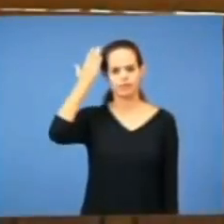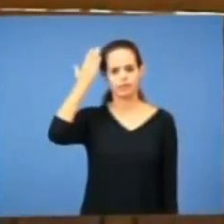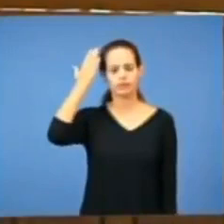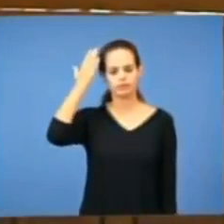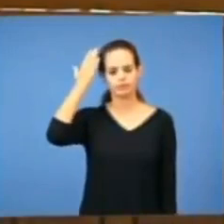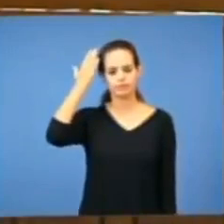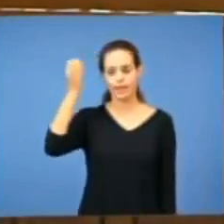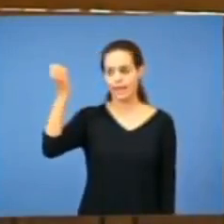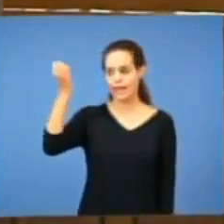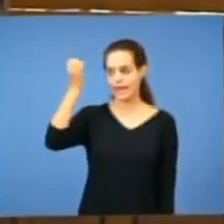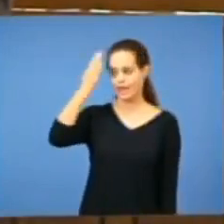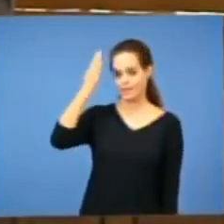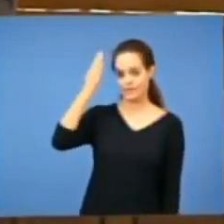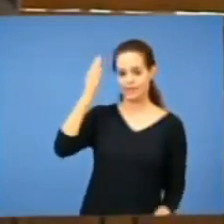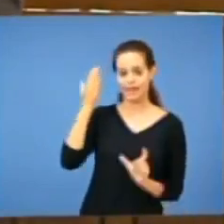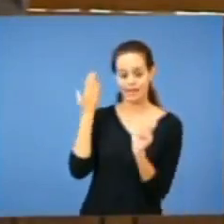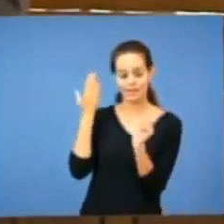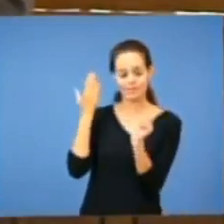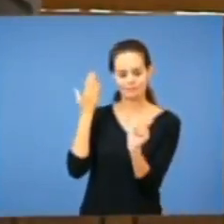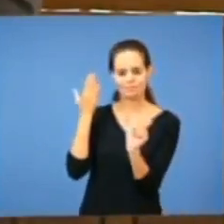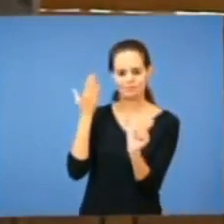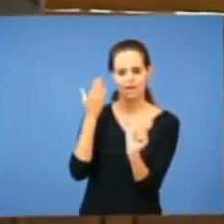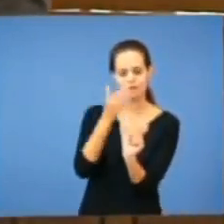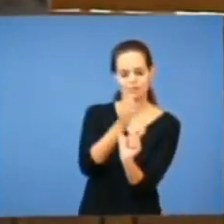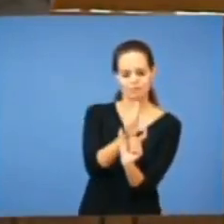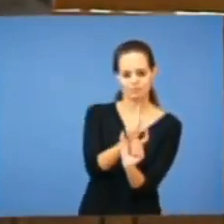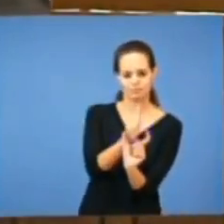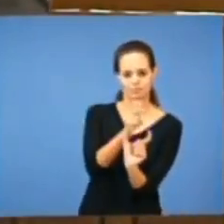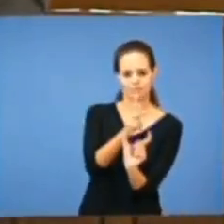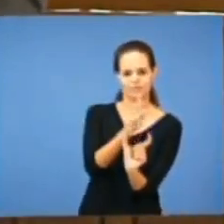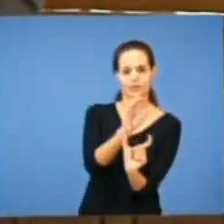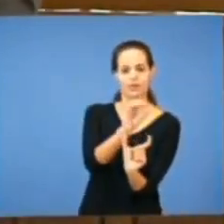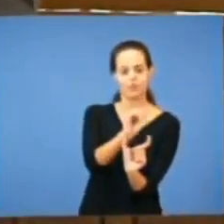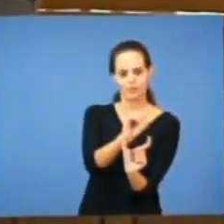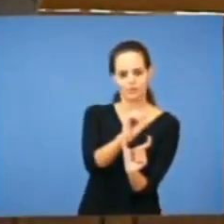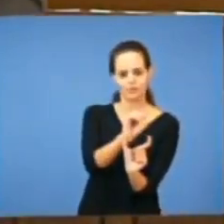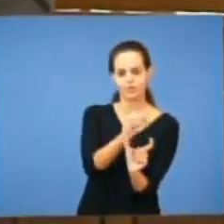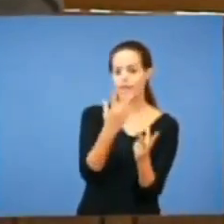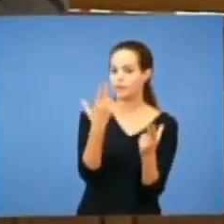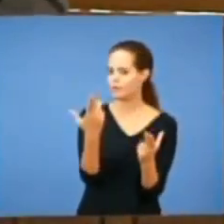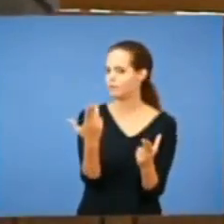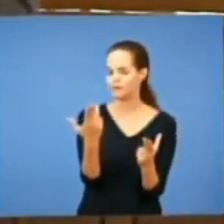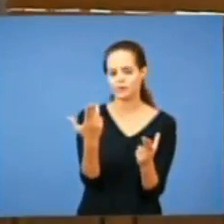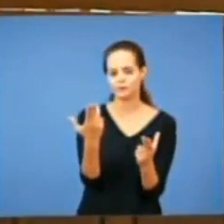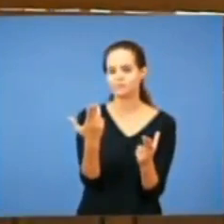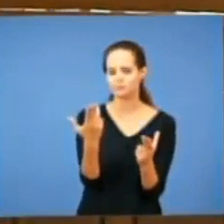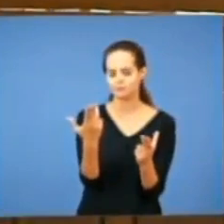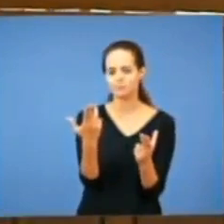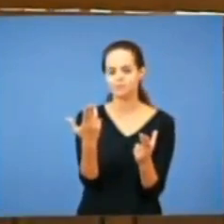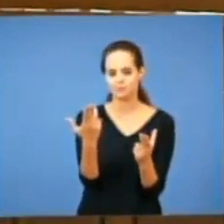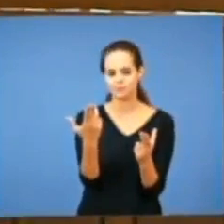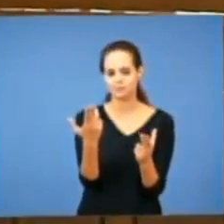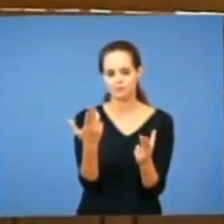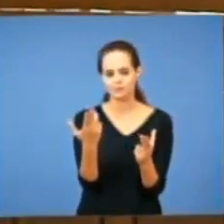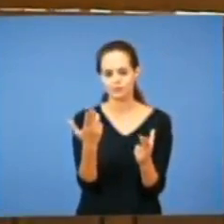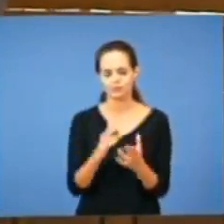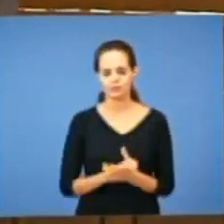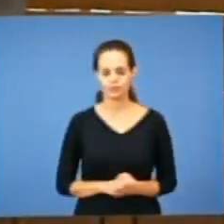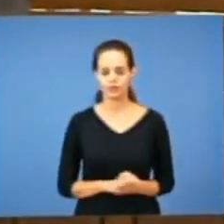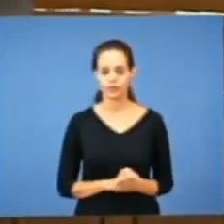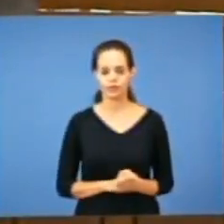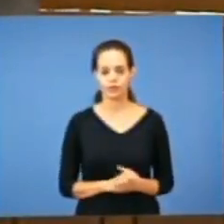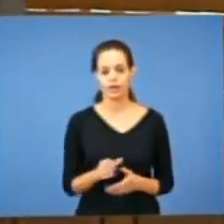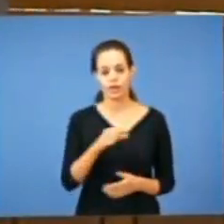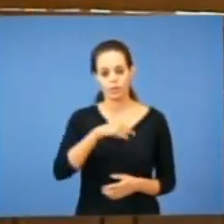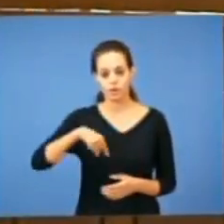is the same as APO. Revelation is to be revealed. It's in the book of Revelations. We